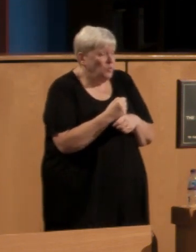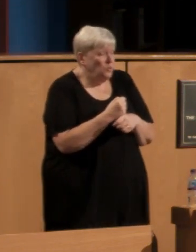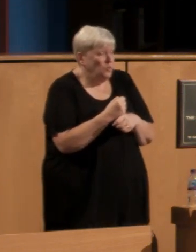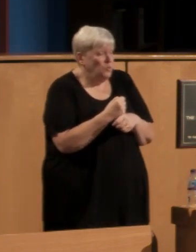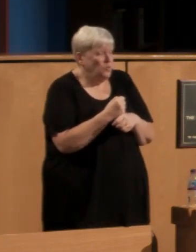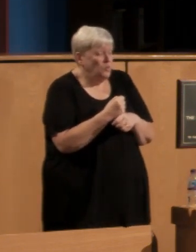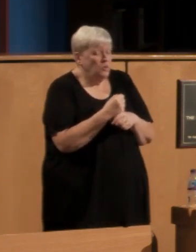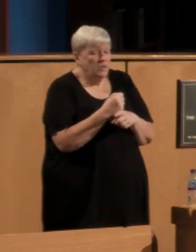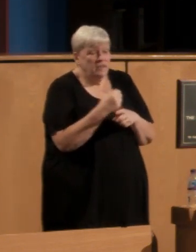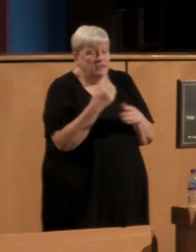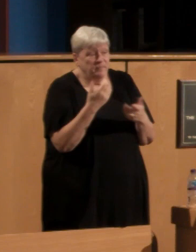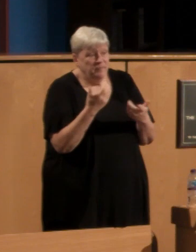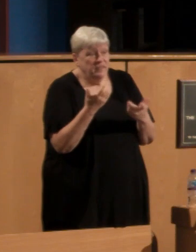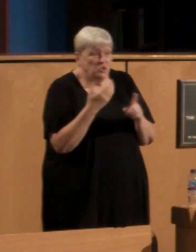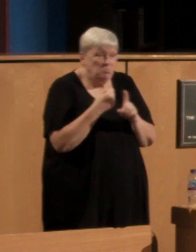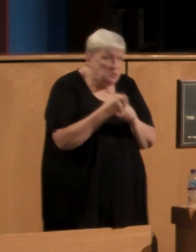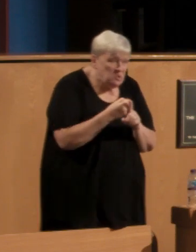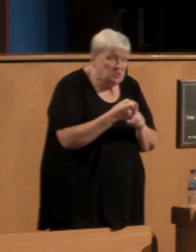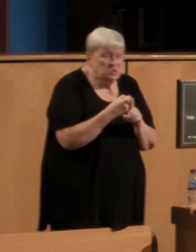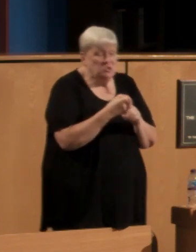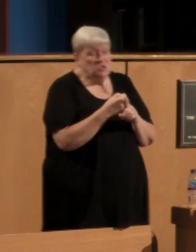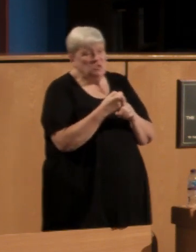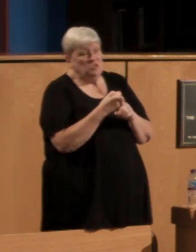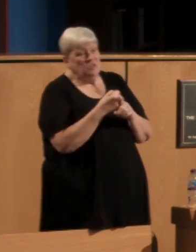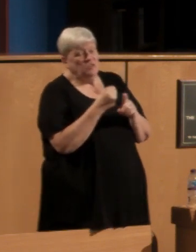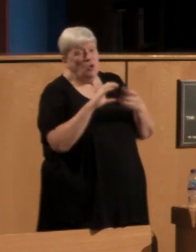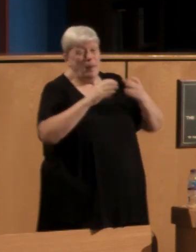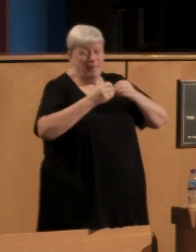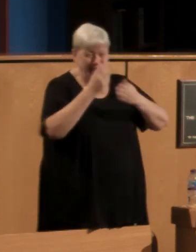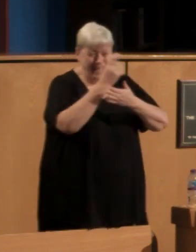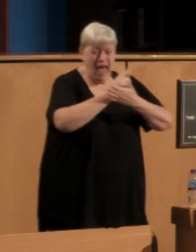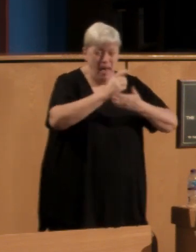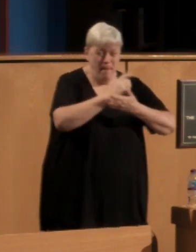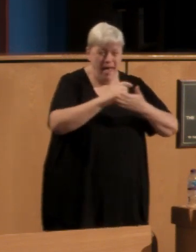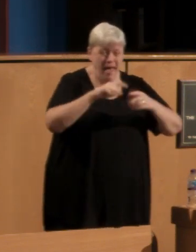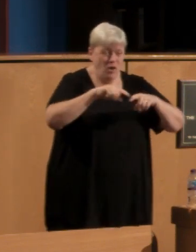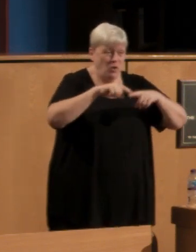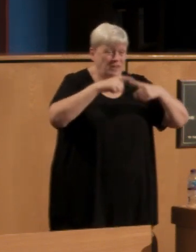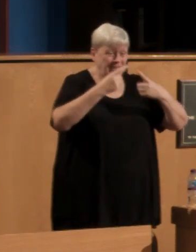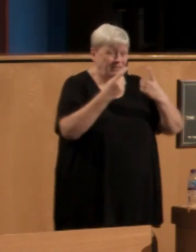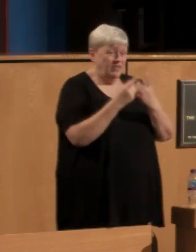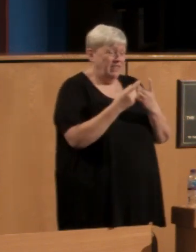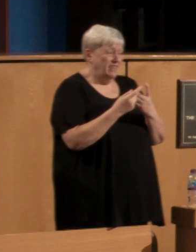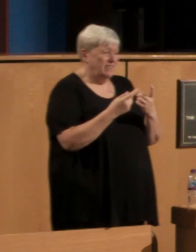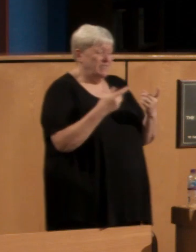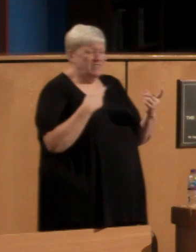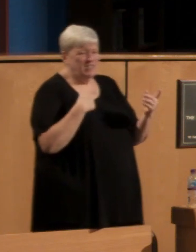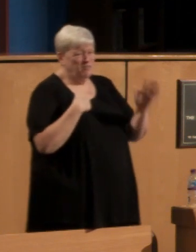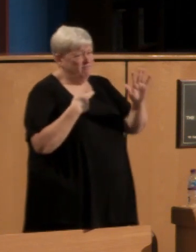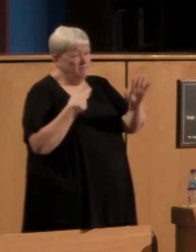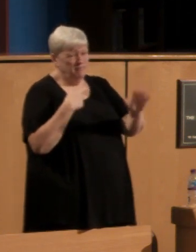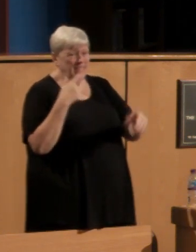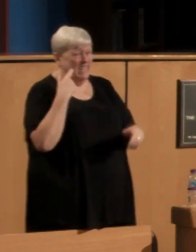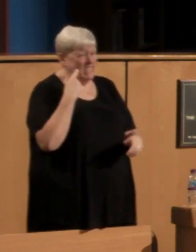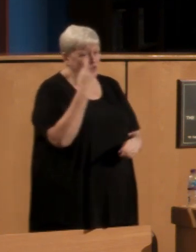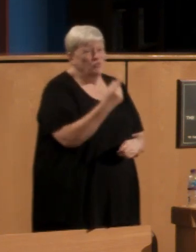like pushing or explicitly making it about those things. So I wouldn't beat yourself up too much about it.